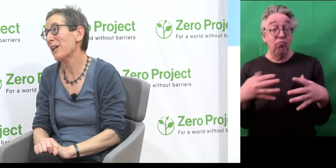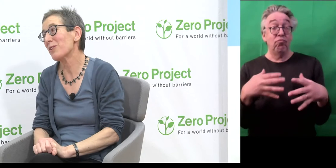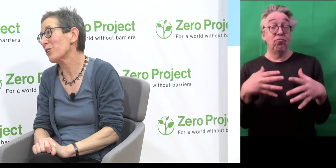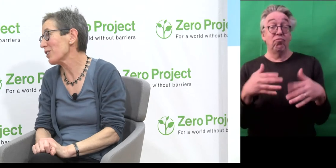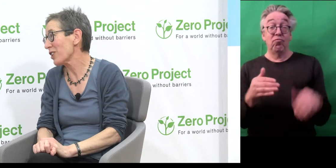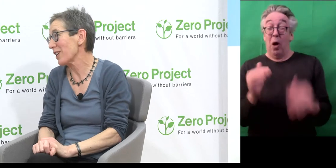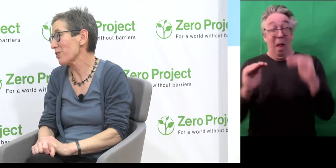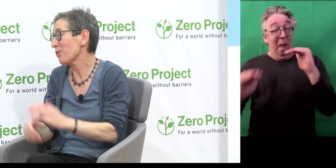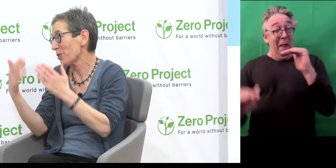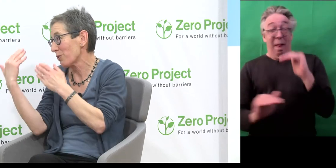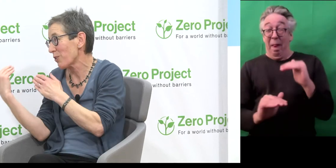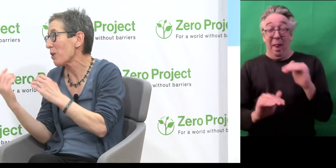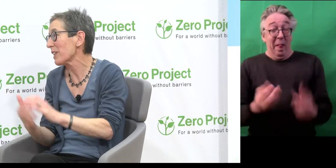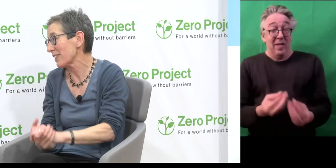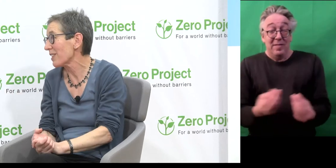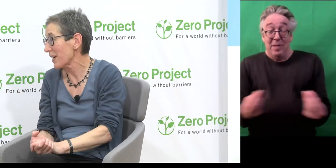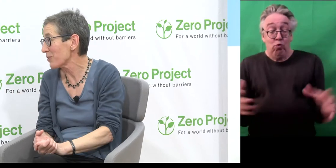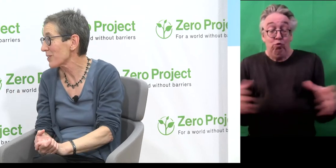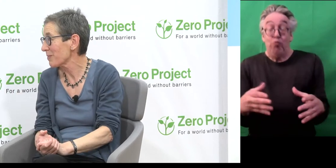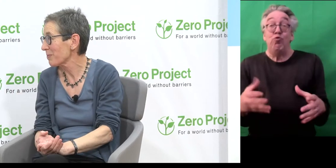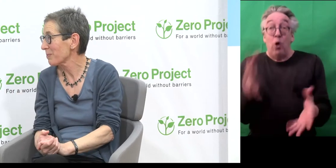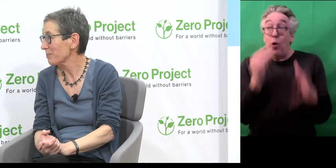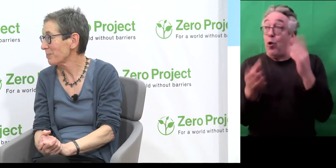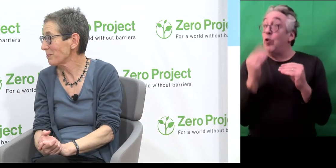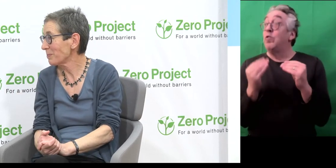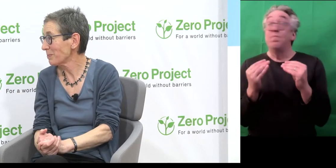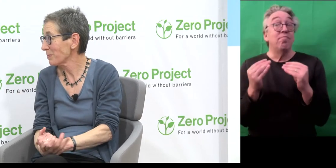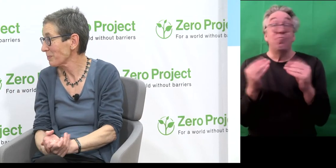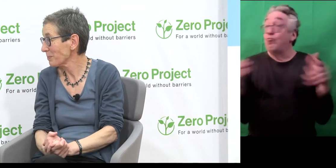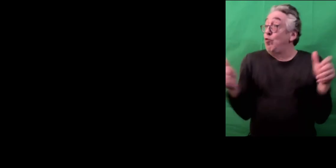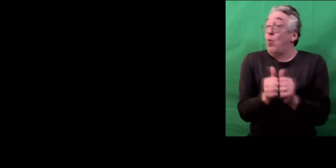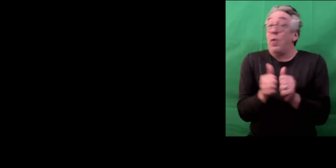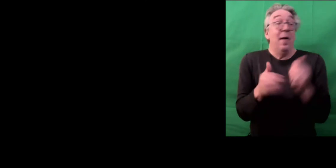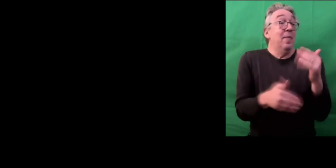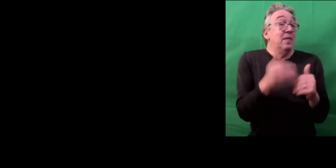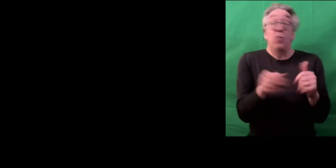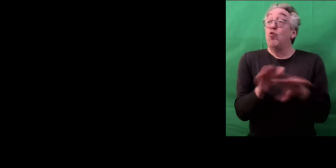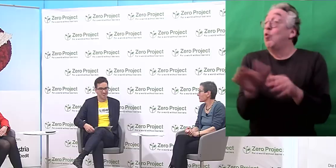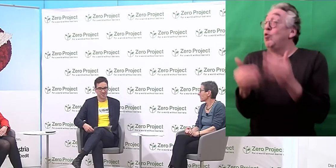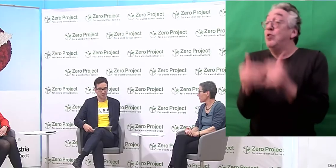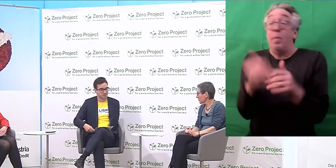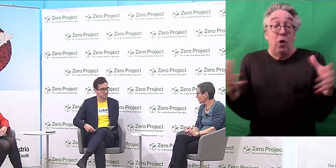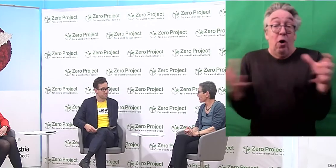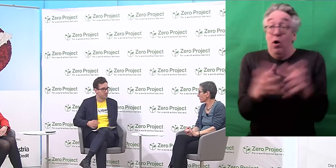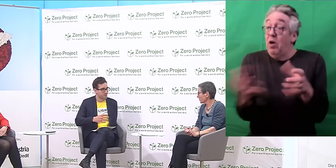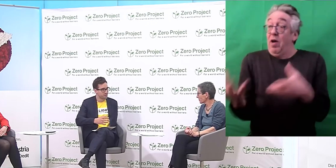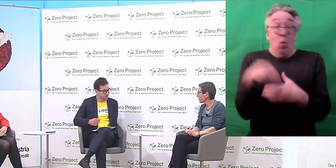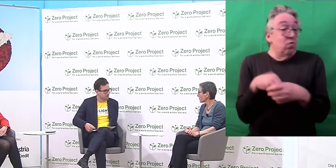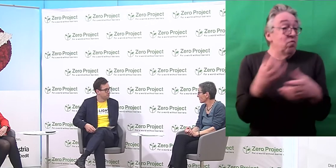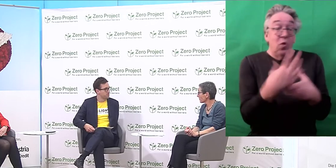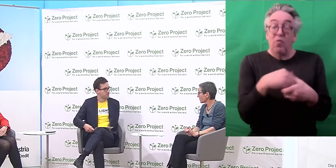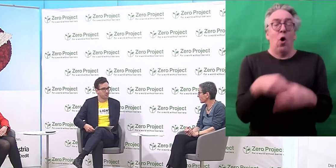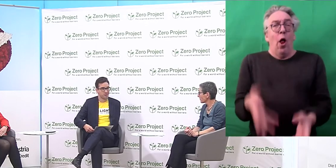would make a real change for our later lives. So this is some very great advice. Yep. Thank you for